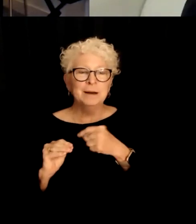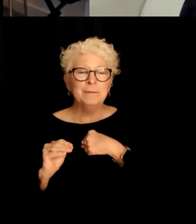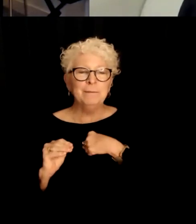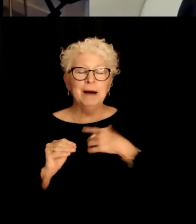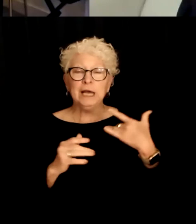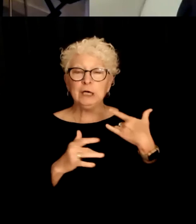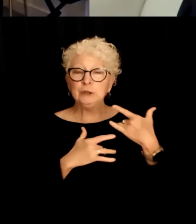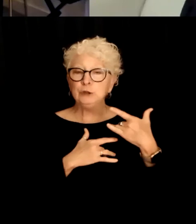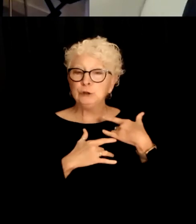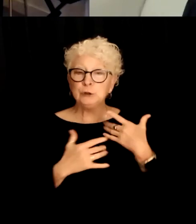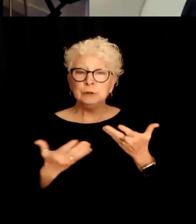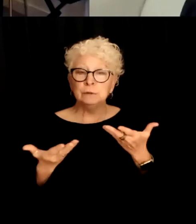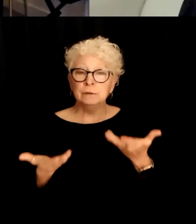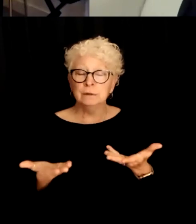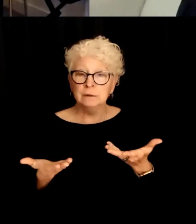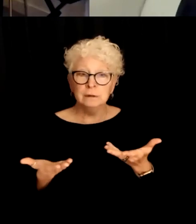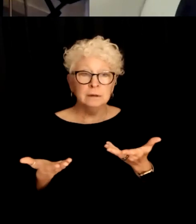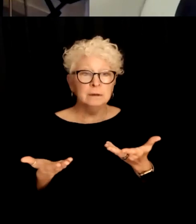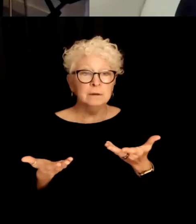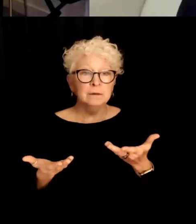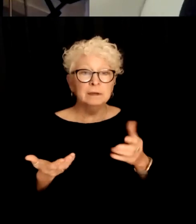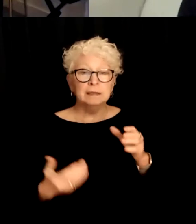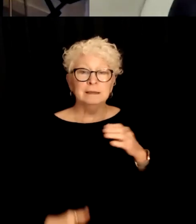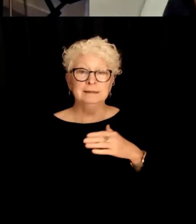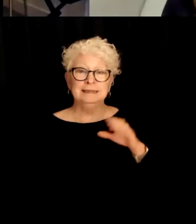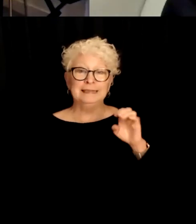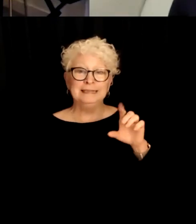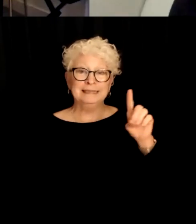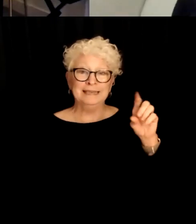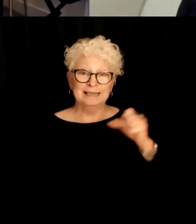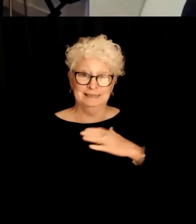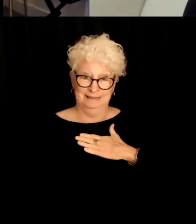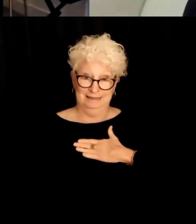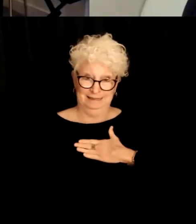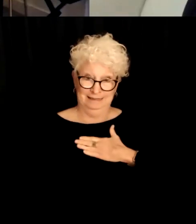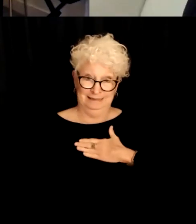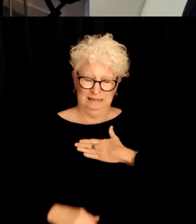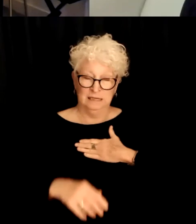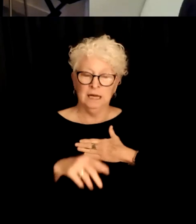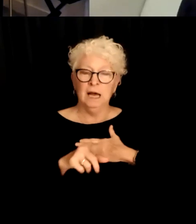my concern is that actually folks with Ehlers-Danlos are ignoring this, like this has nothing to do with them.